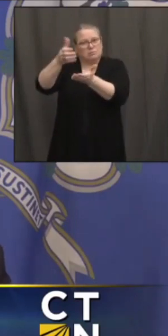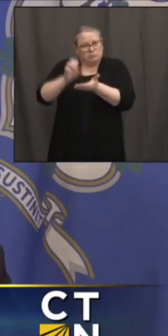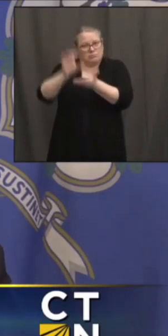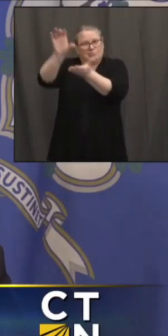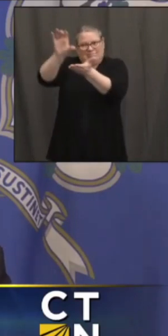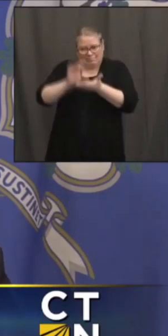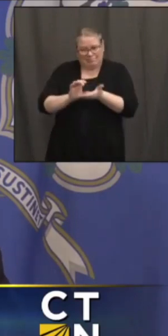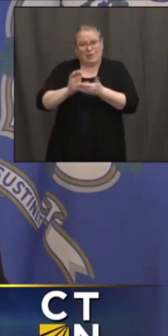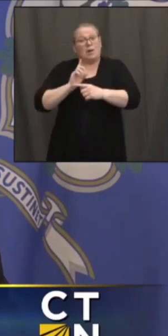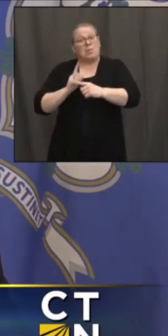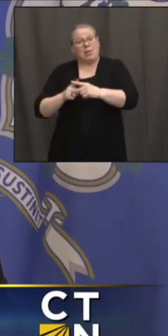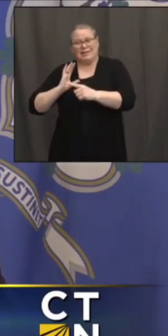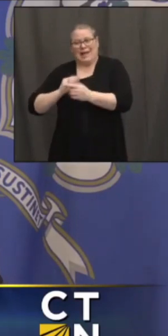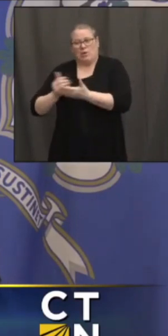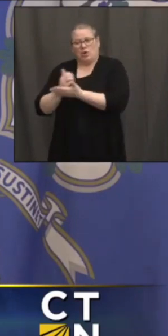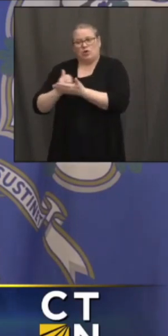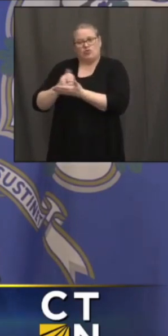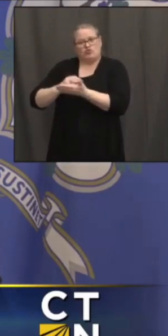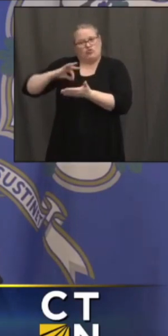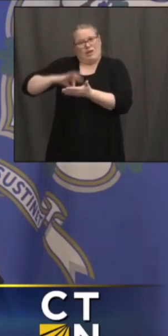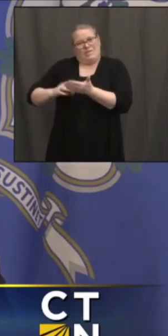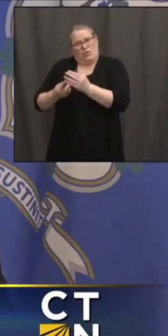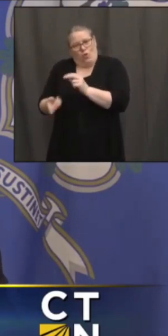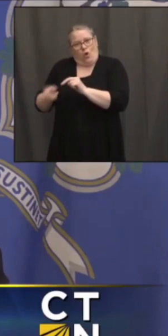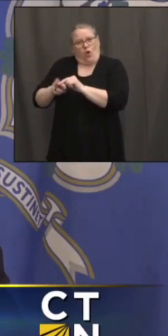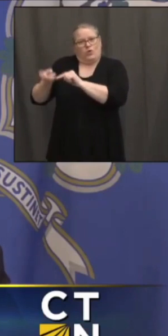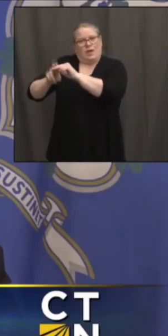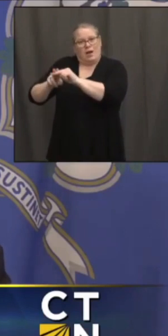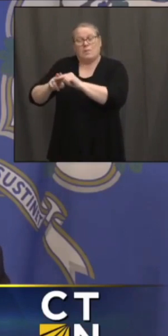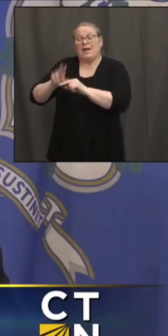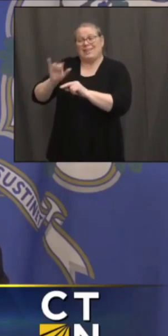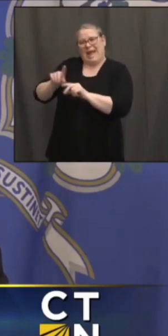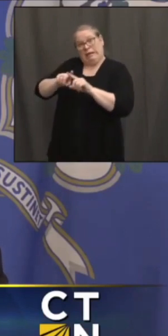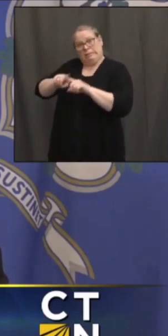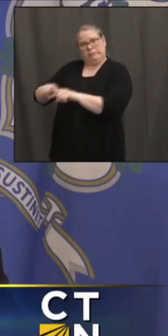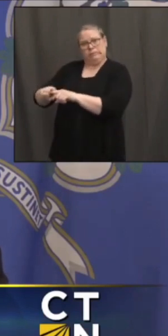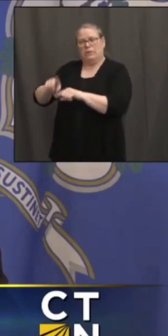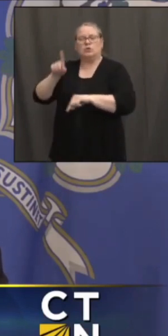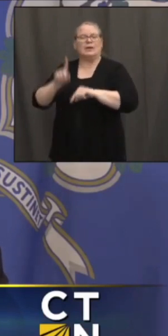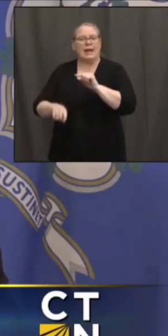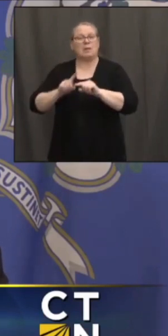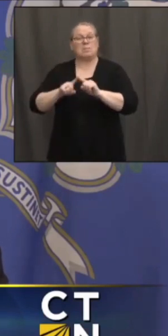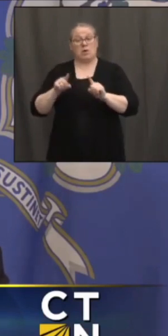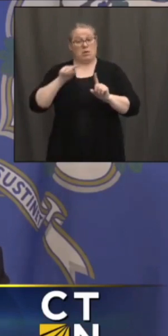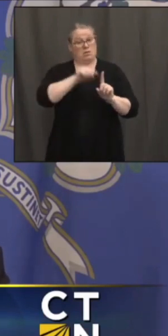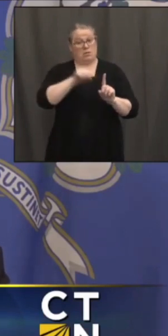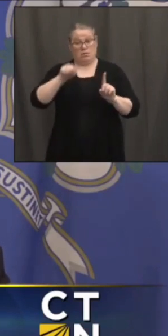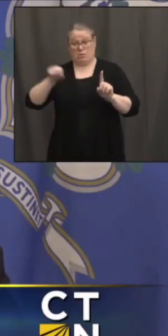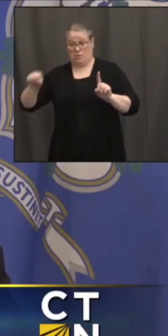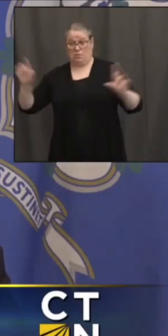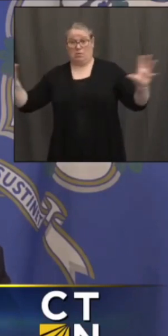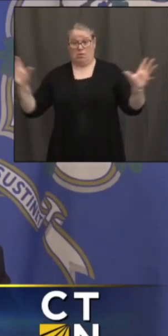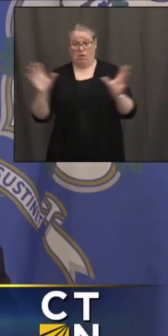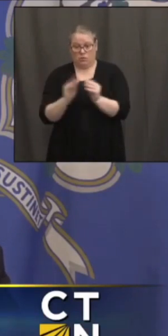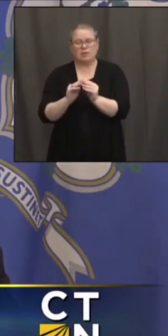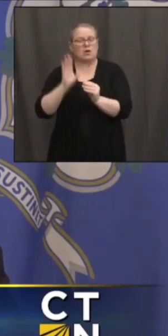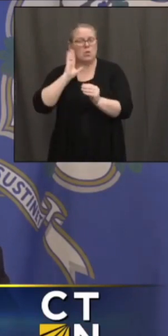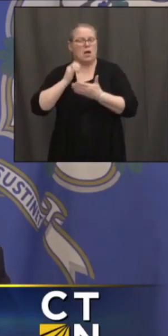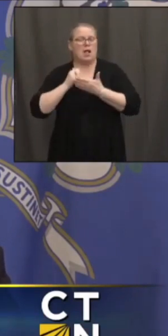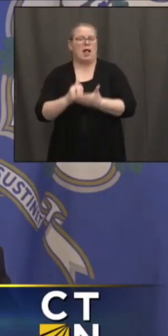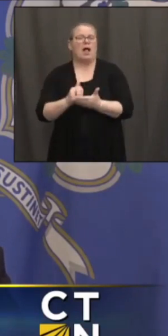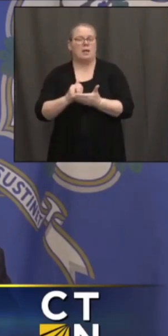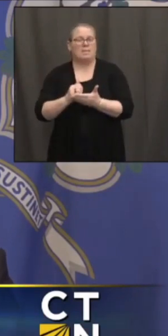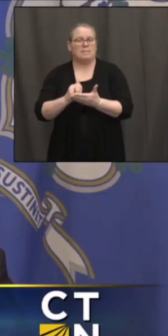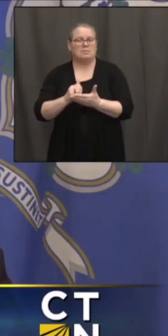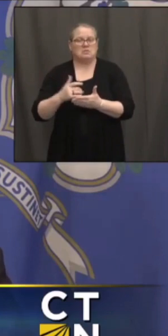can't count on that, but right now, I think those three are headed in the right direction where we won't need a broad-based tax increase. And you would consider